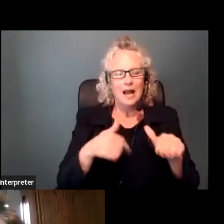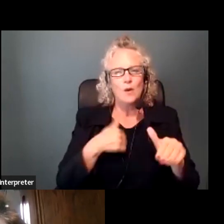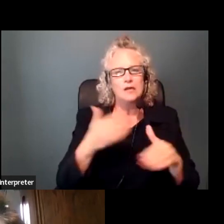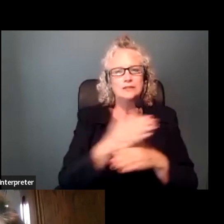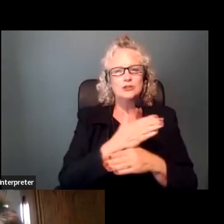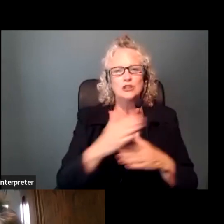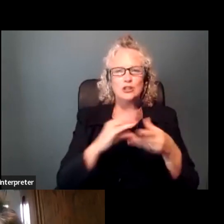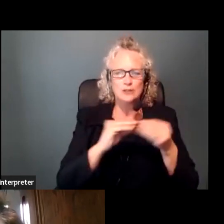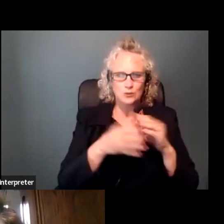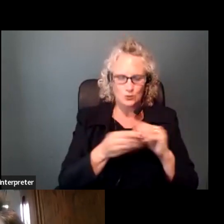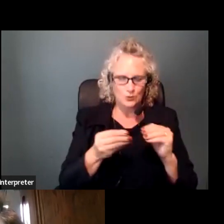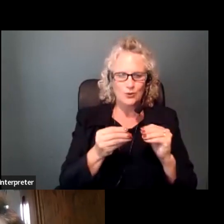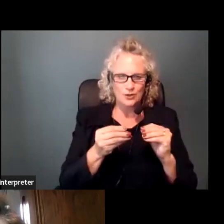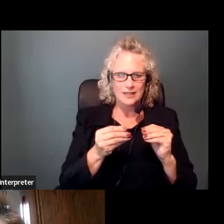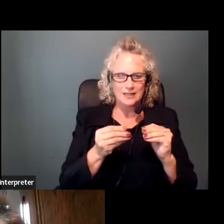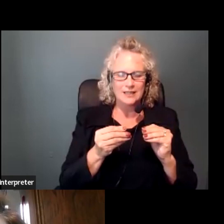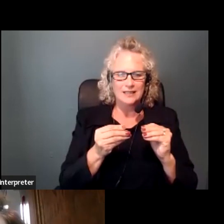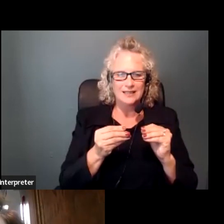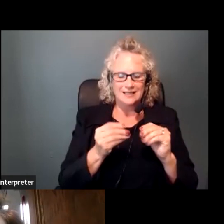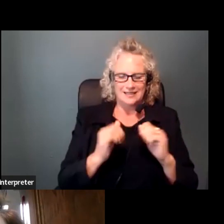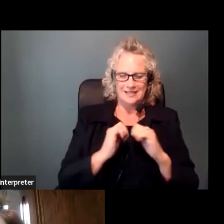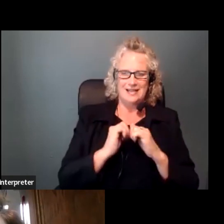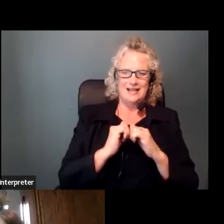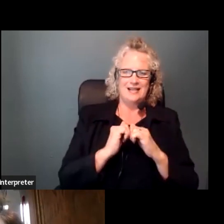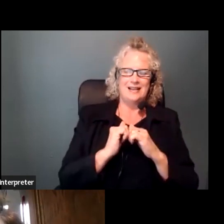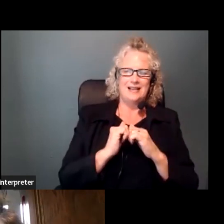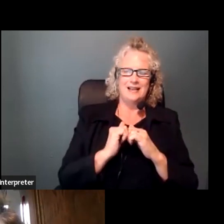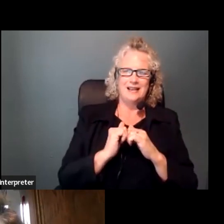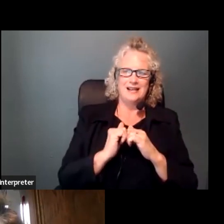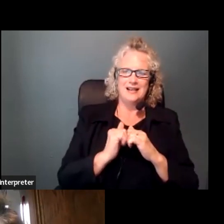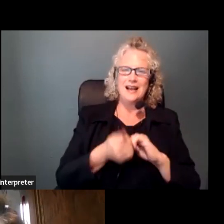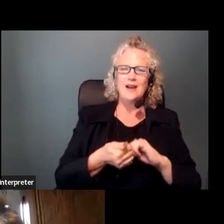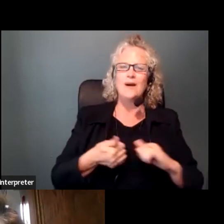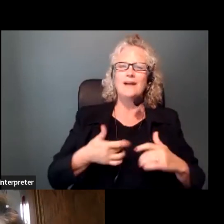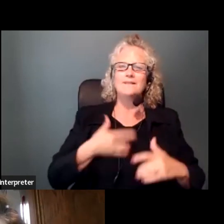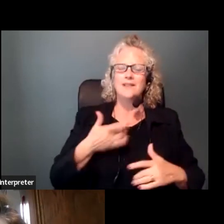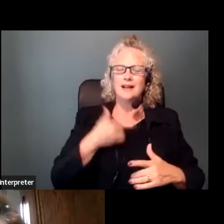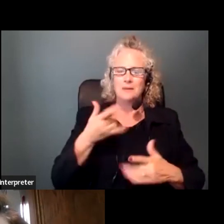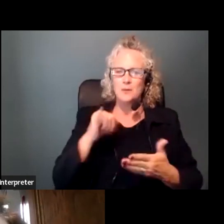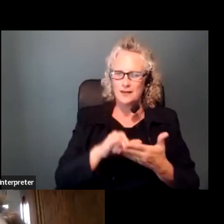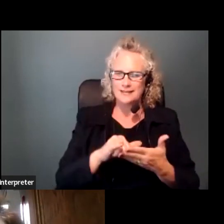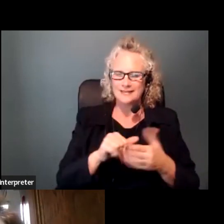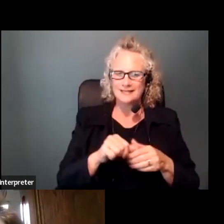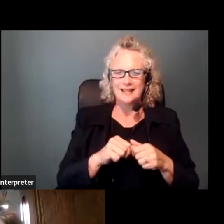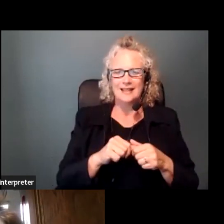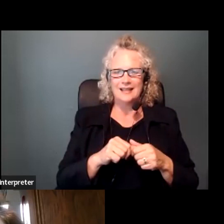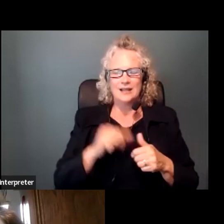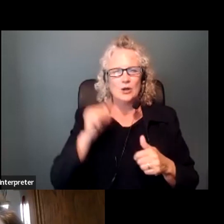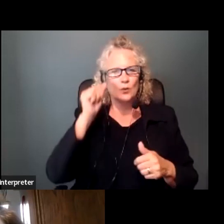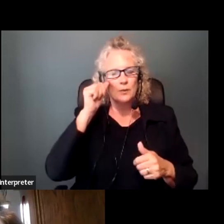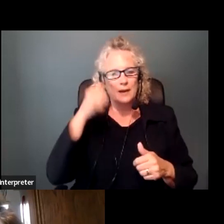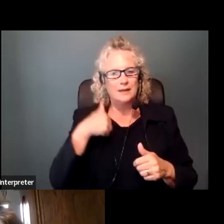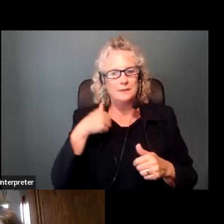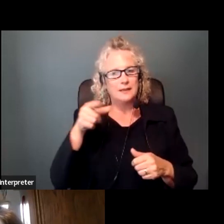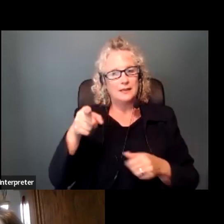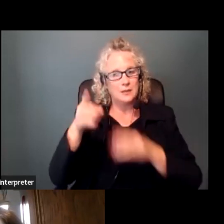of how I'm feeling about this. And it reminded me of someone's funeral I attended